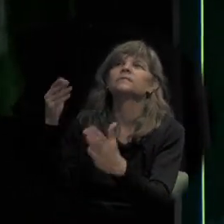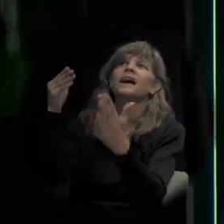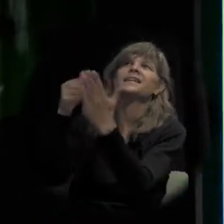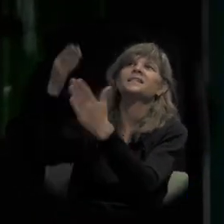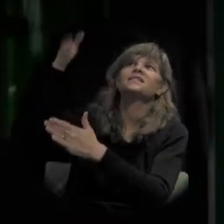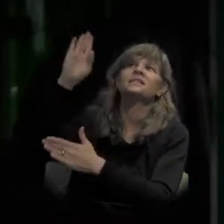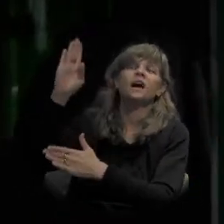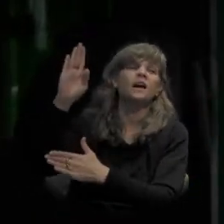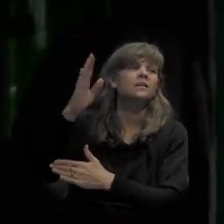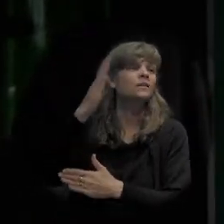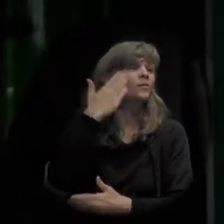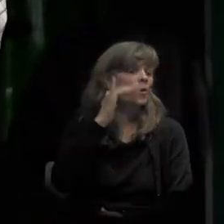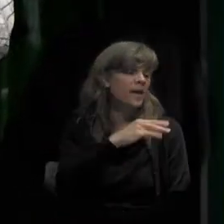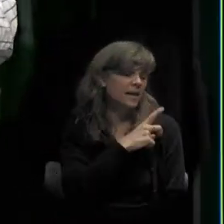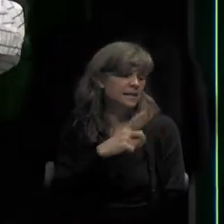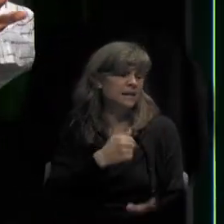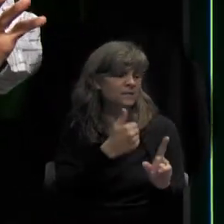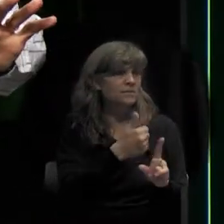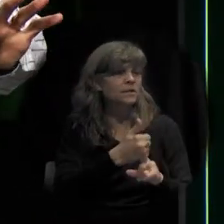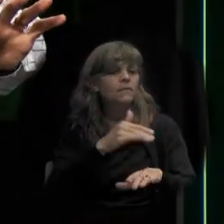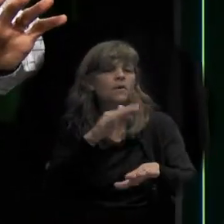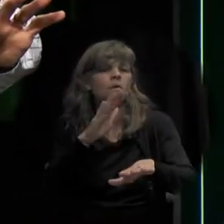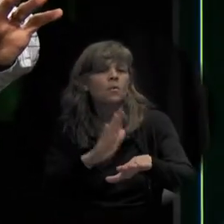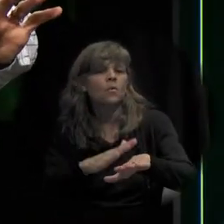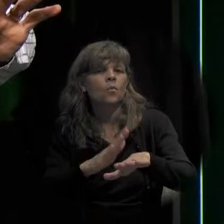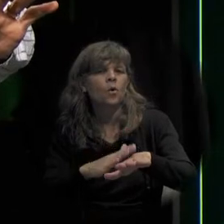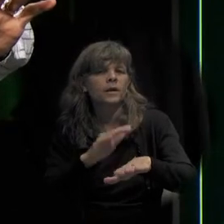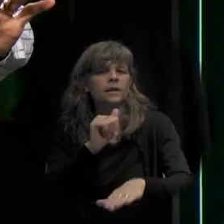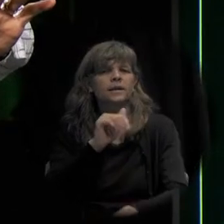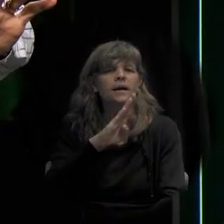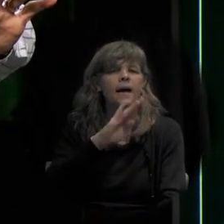a warning to Abishai. It is, but it's more.